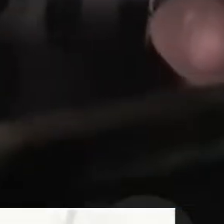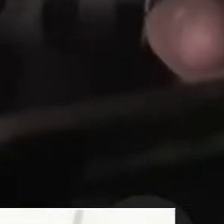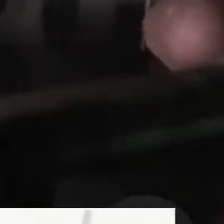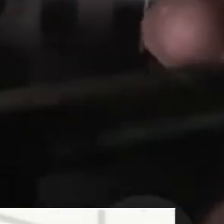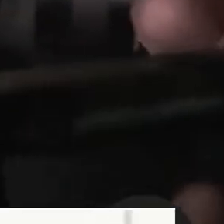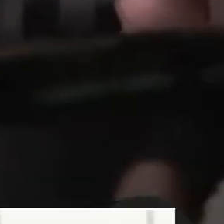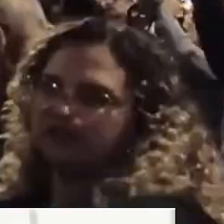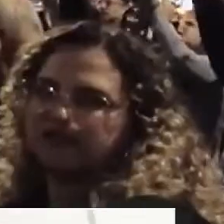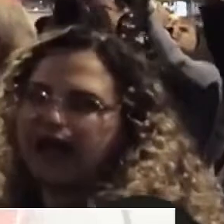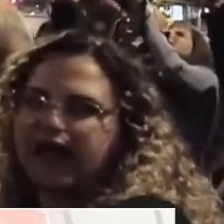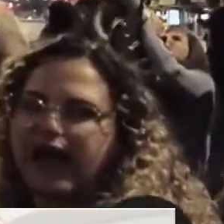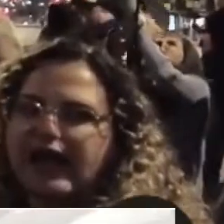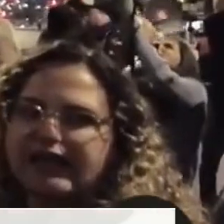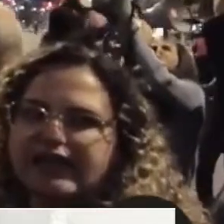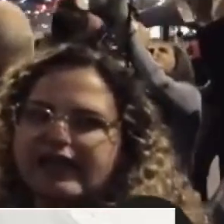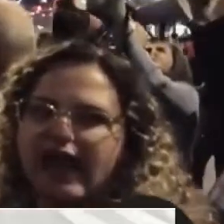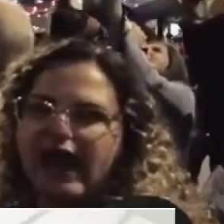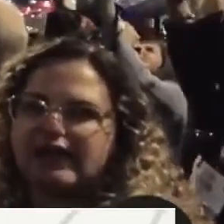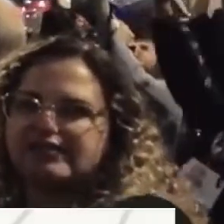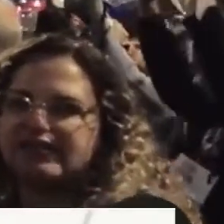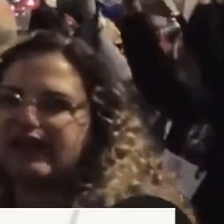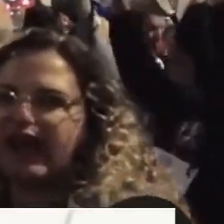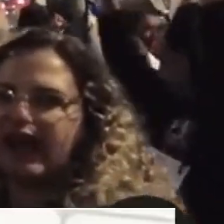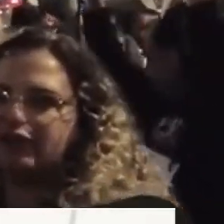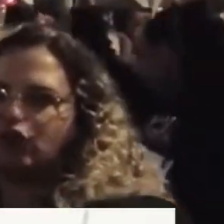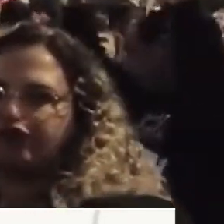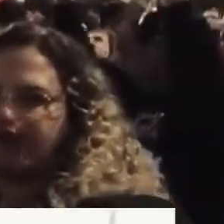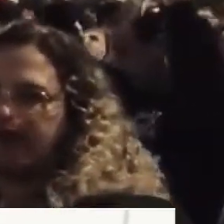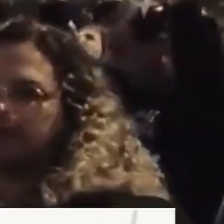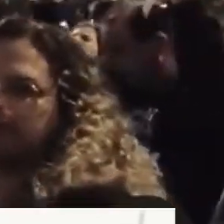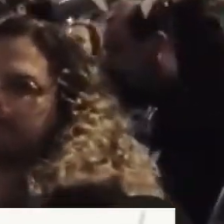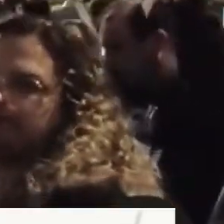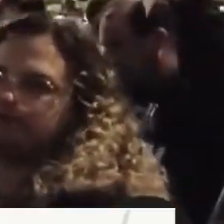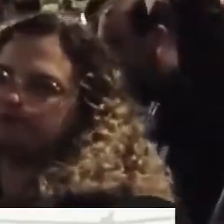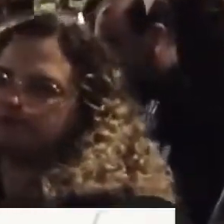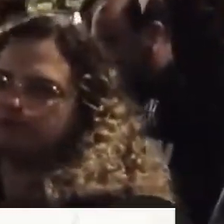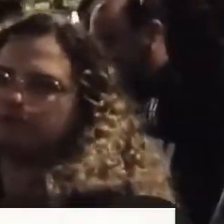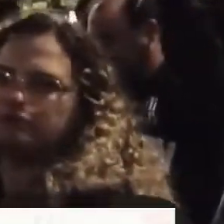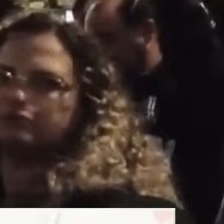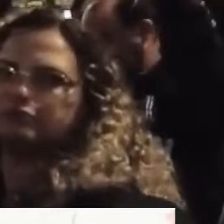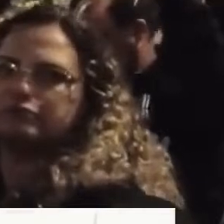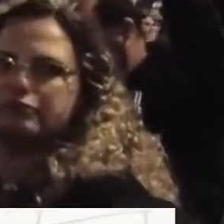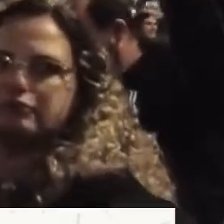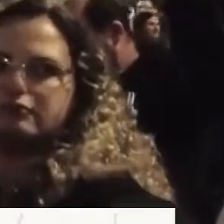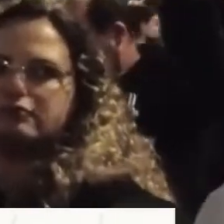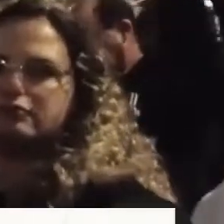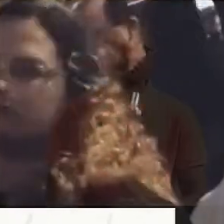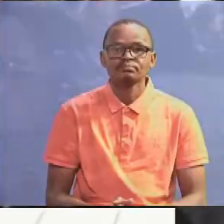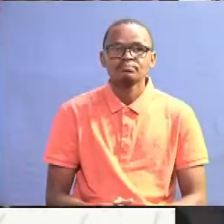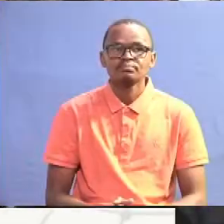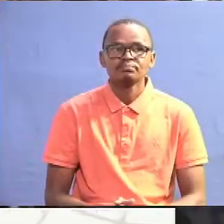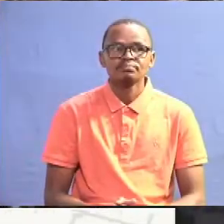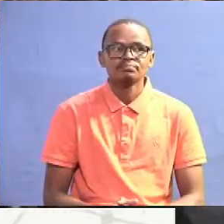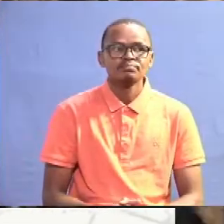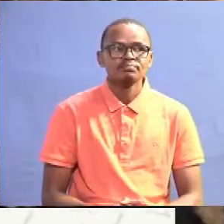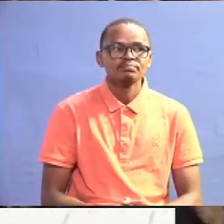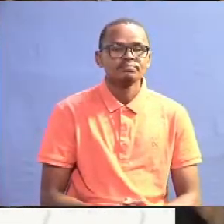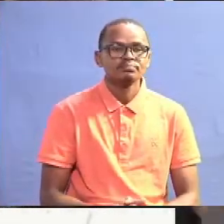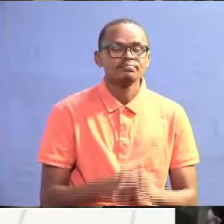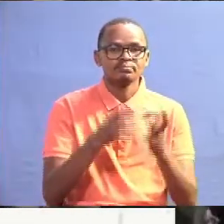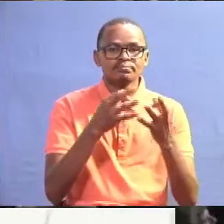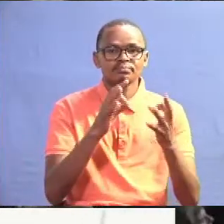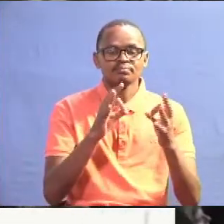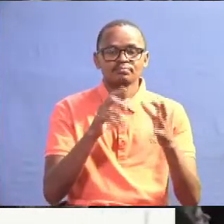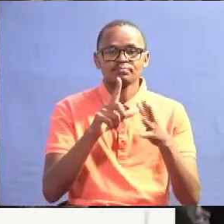prison. Analysts caution that there is still a long way to go before the war officially ends and all hostages are